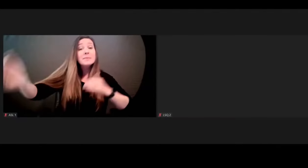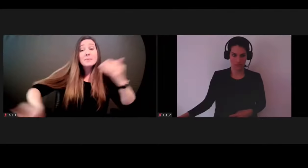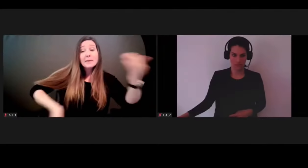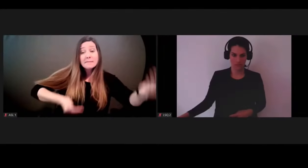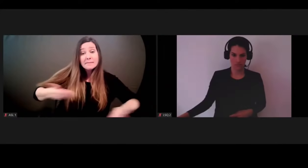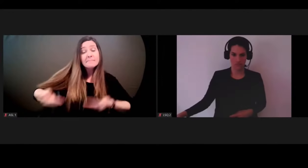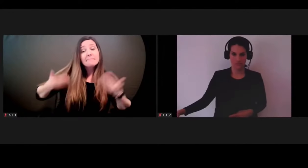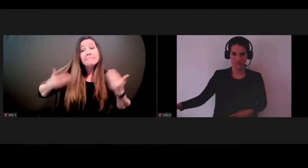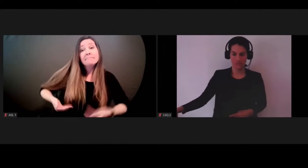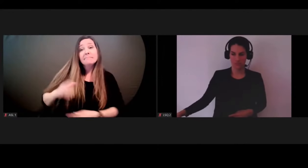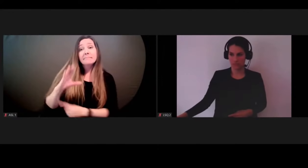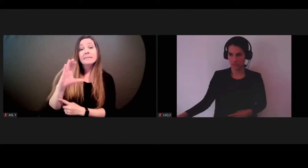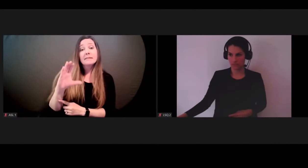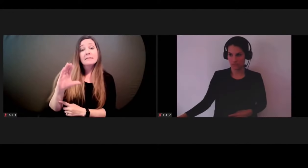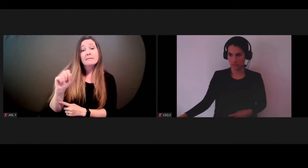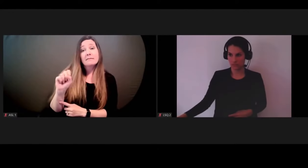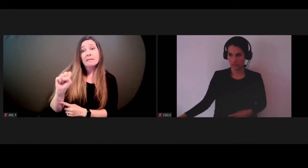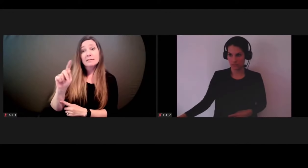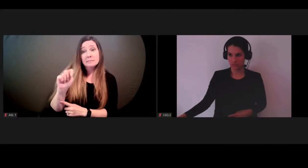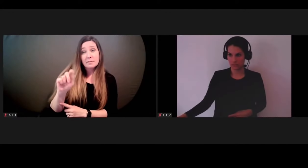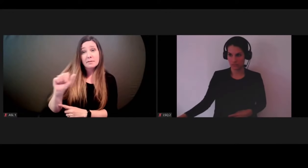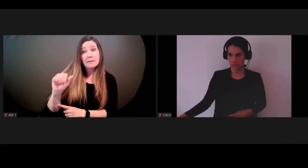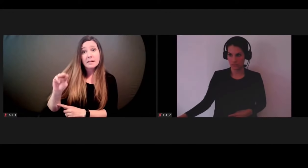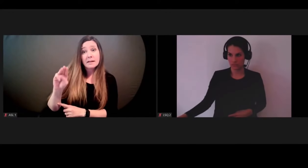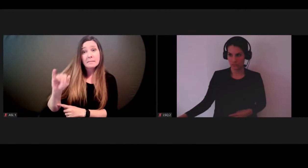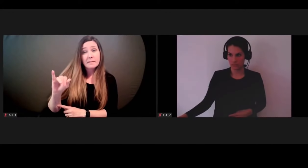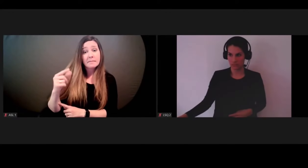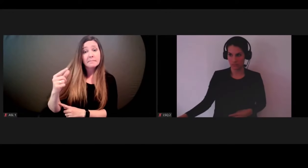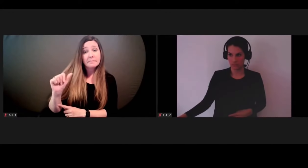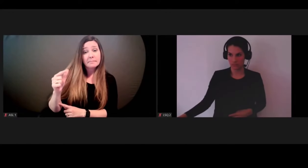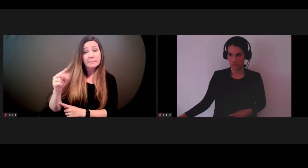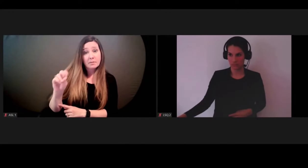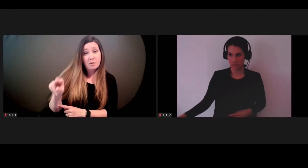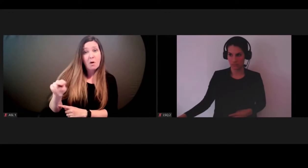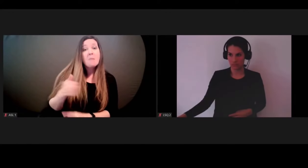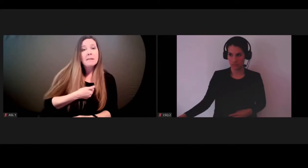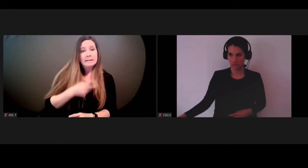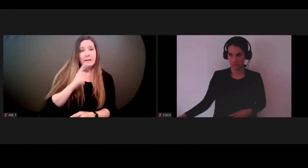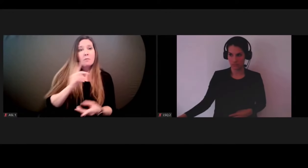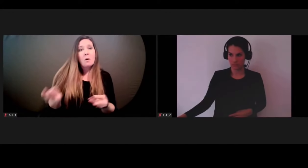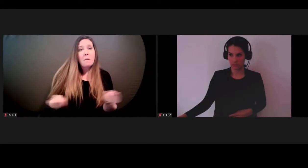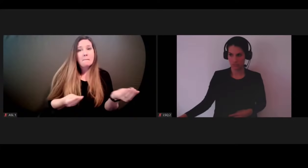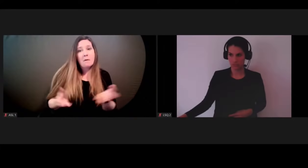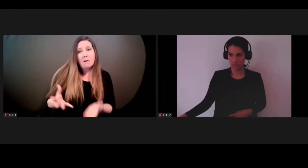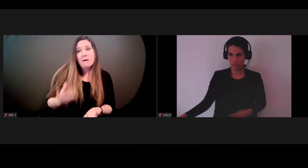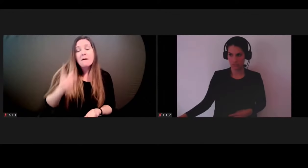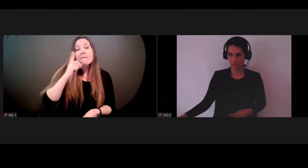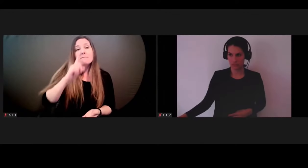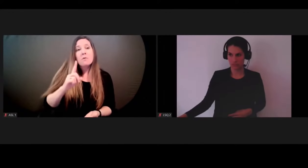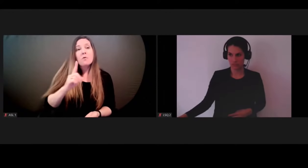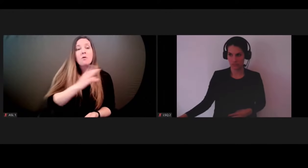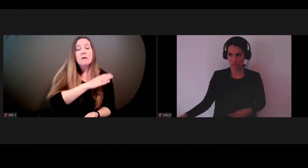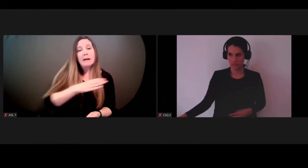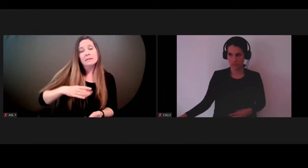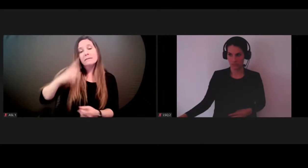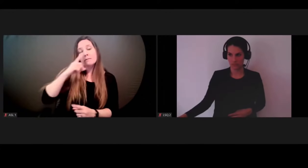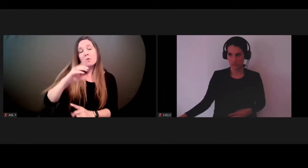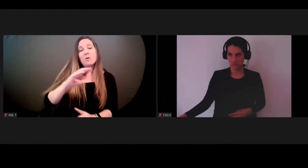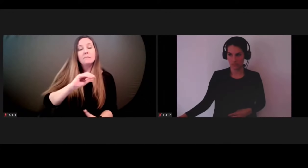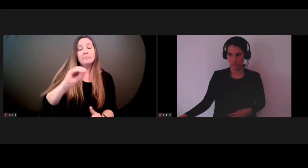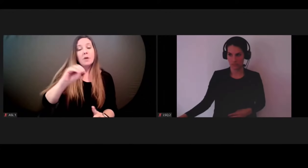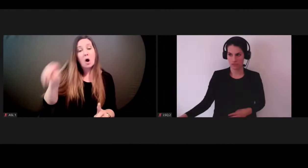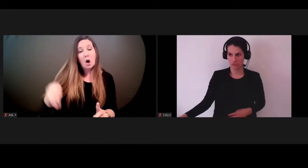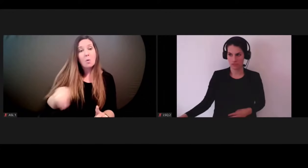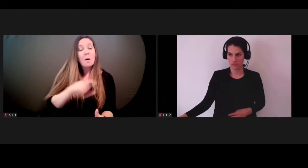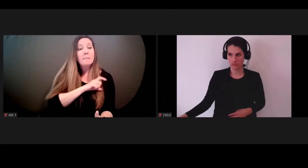My name is Constable Amy Gagnon, and Good. I will be the moderator for the information briefing for members of Council and Ottawa Police Services board members